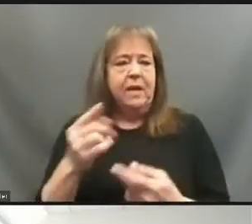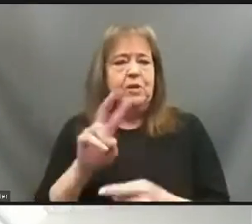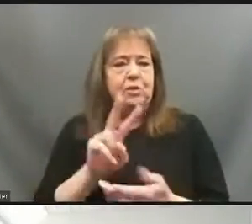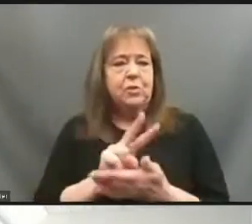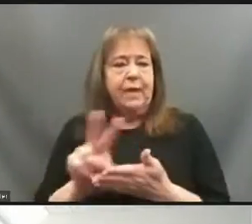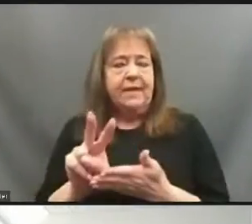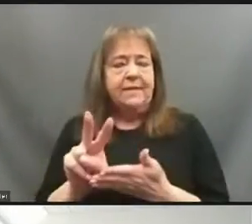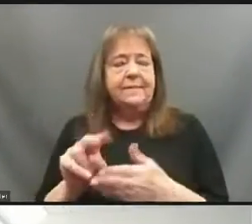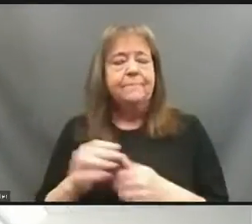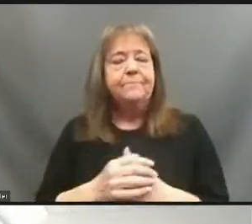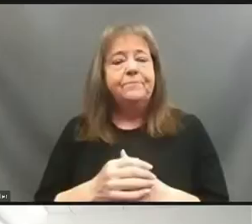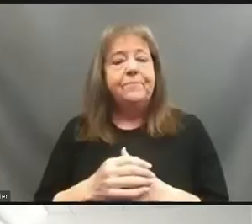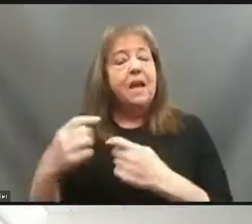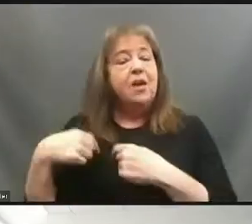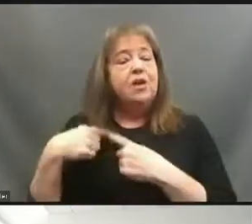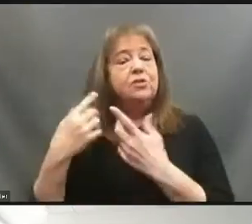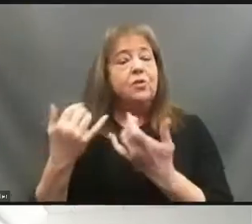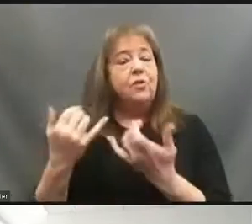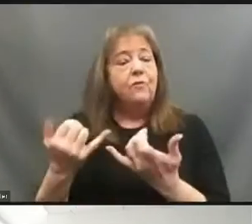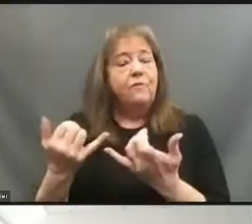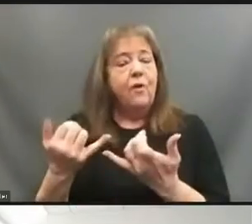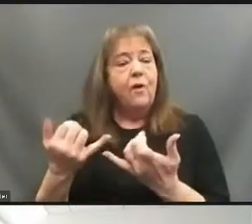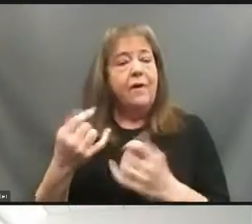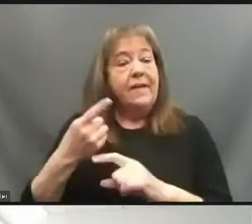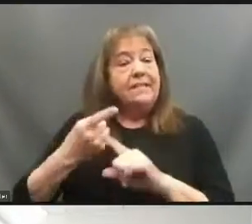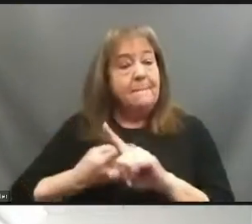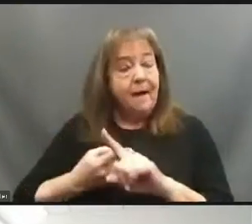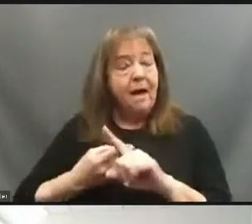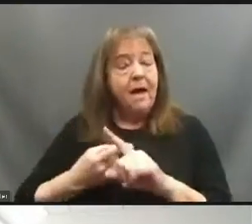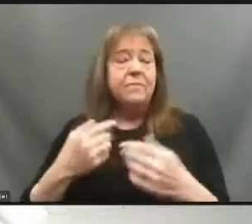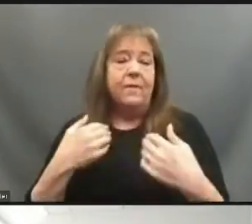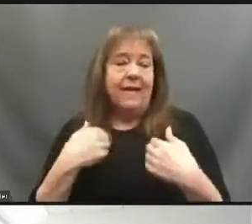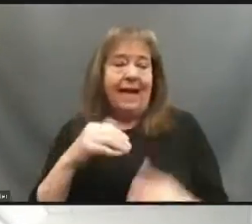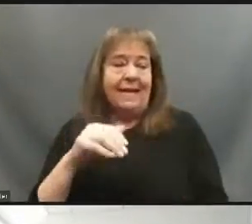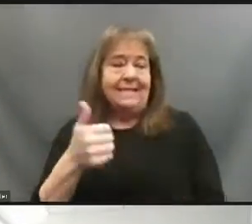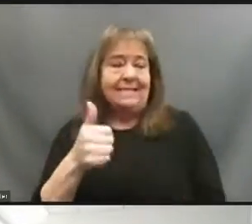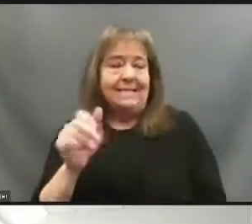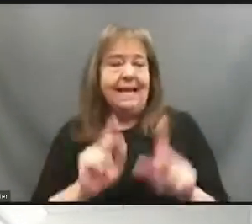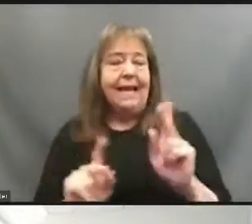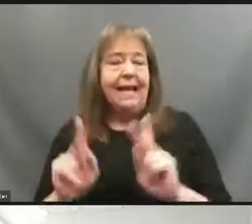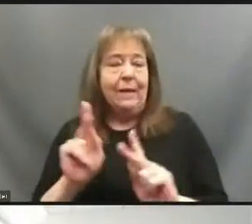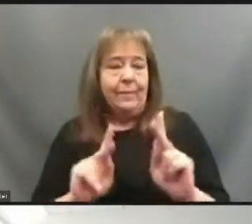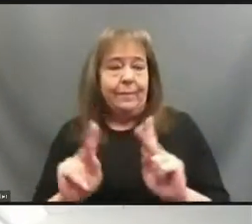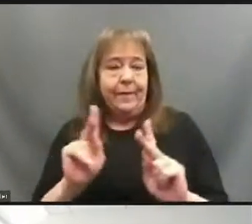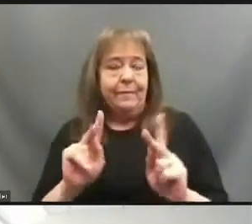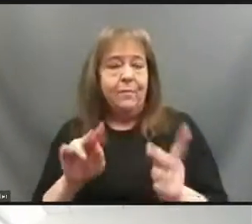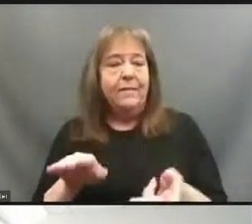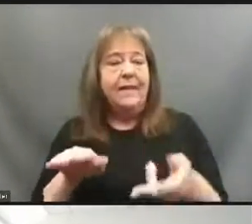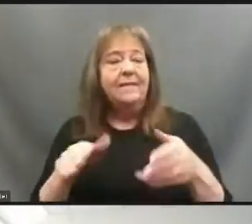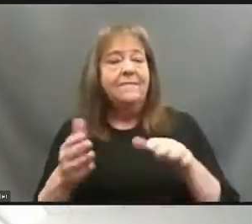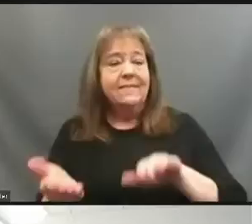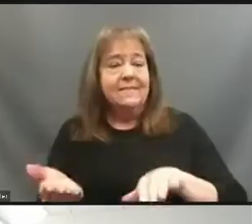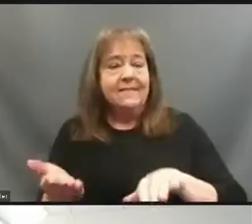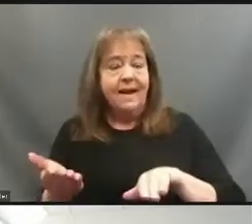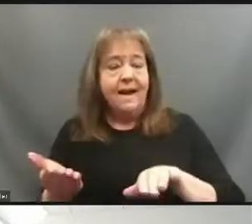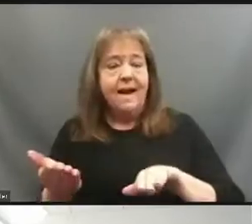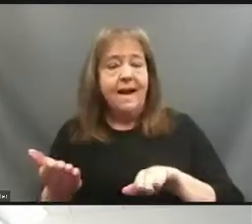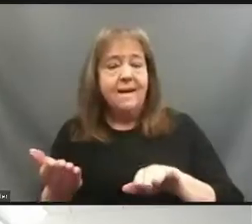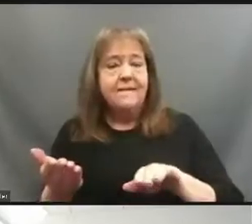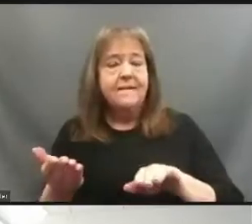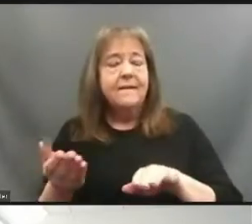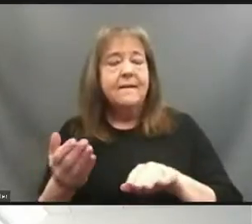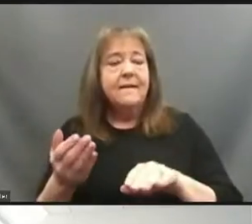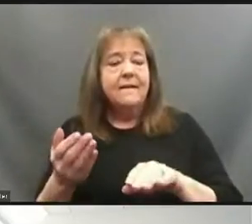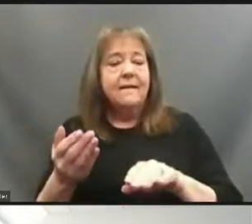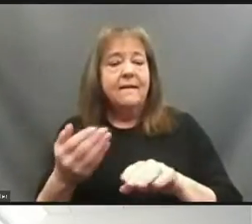So far this month, there's been 10 patients who have unfortunately died from COVID this